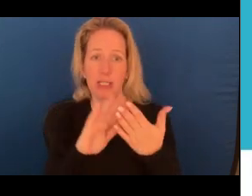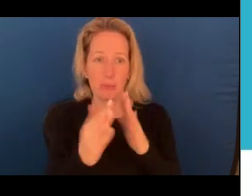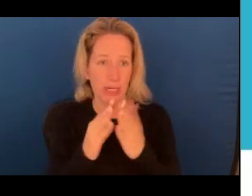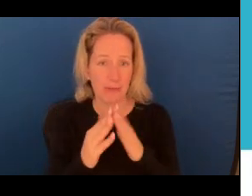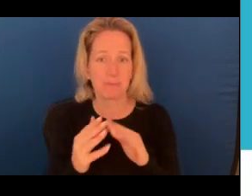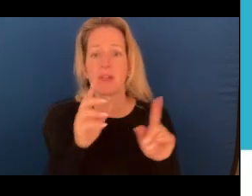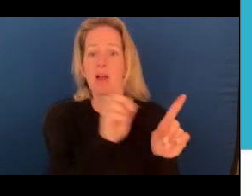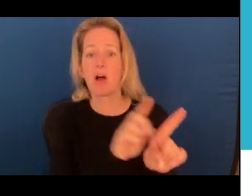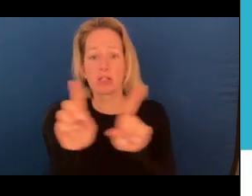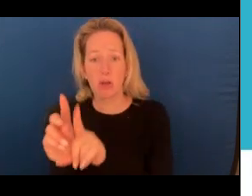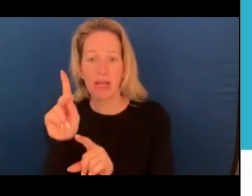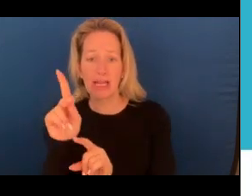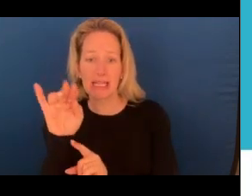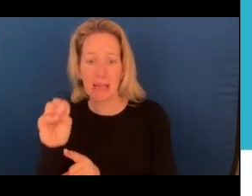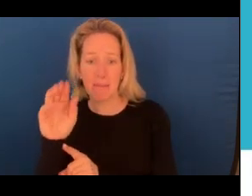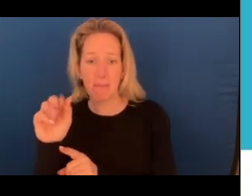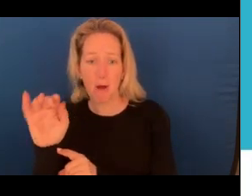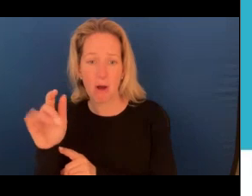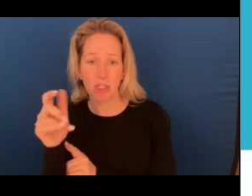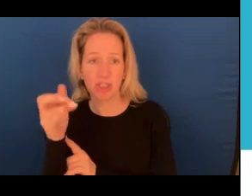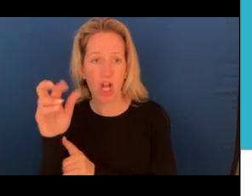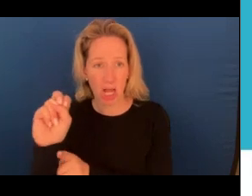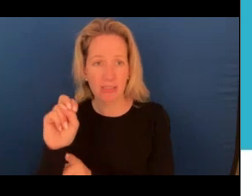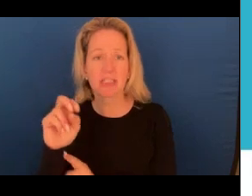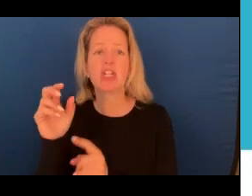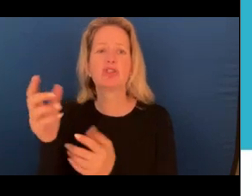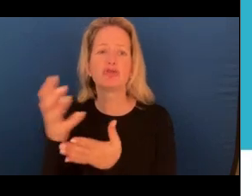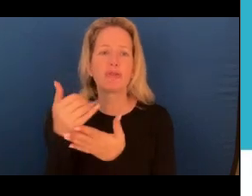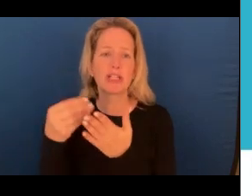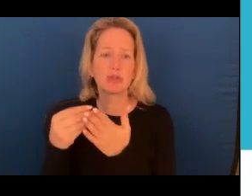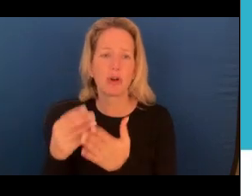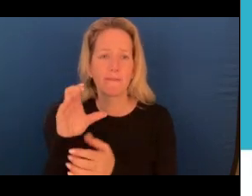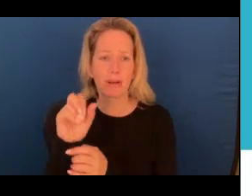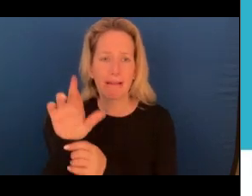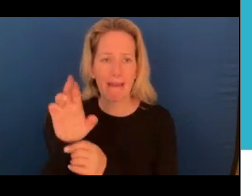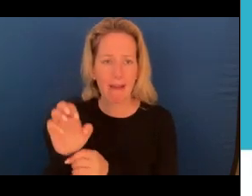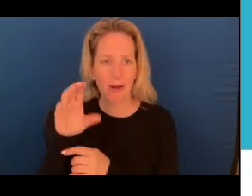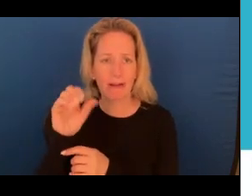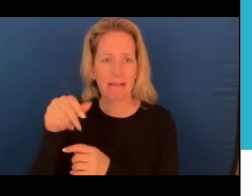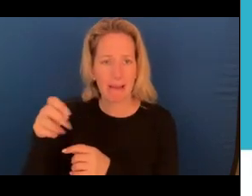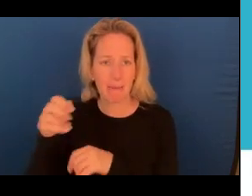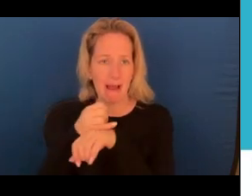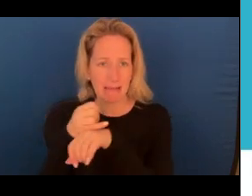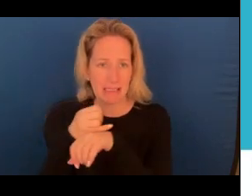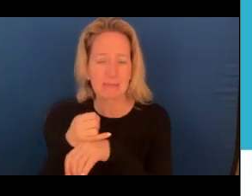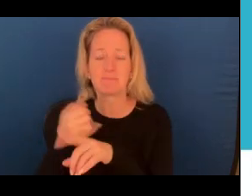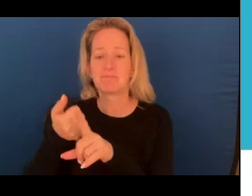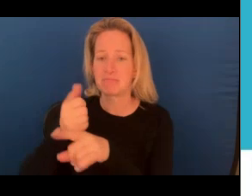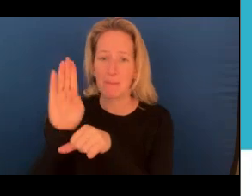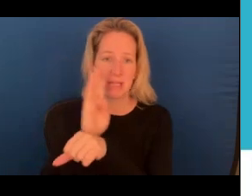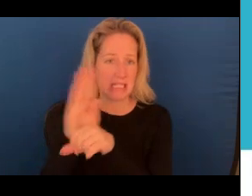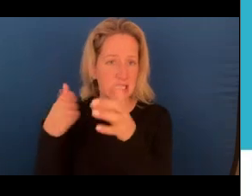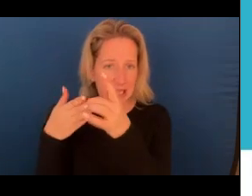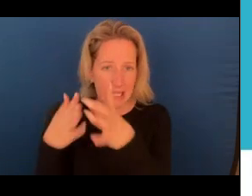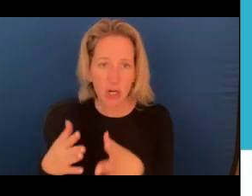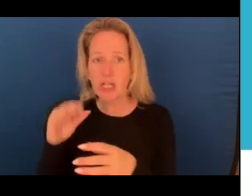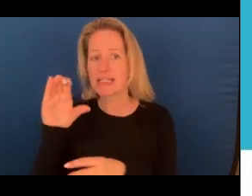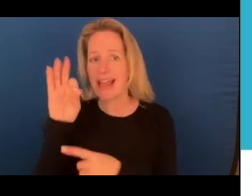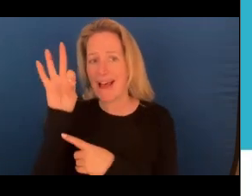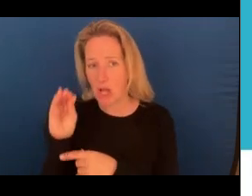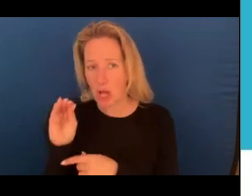is the treasurer of Care for the Cape and Islands, a business leader, a CFO, an owner of a